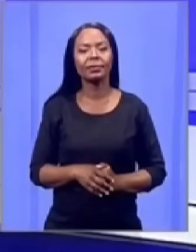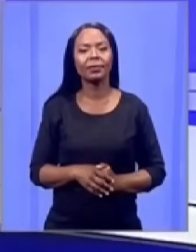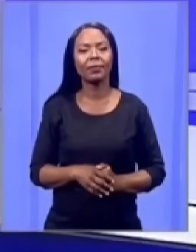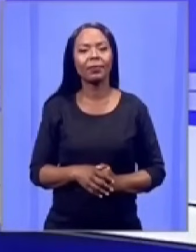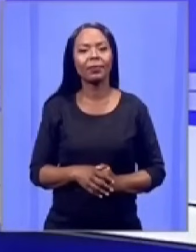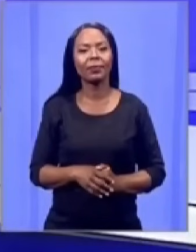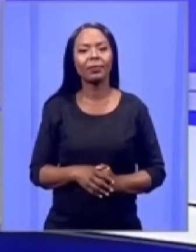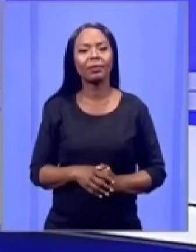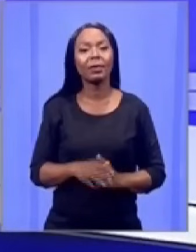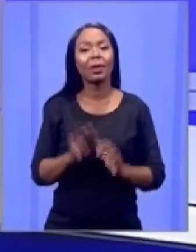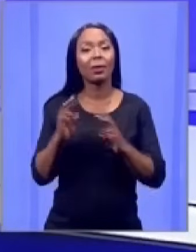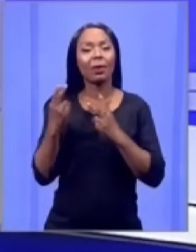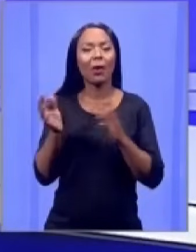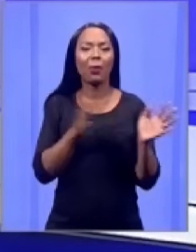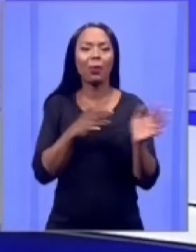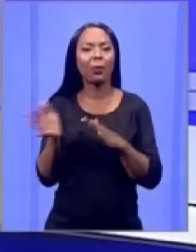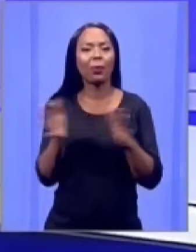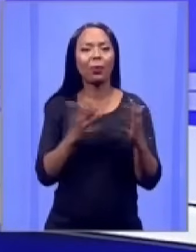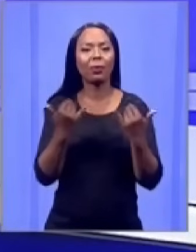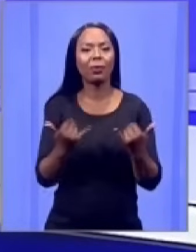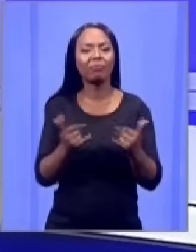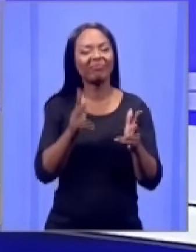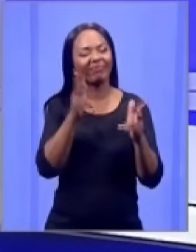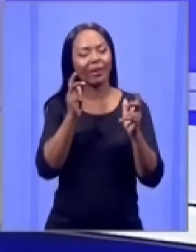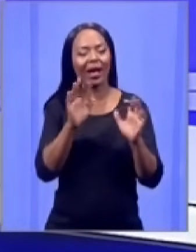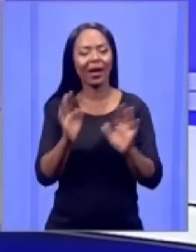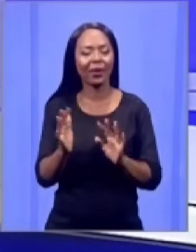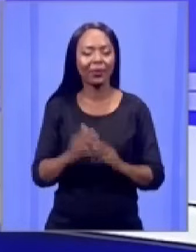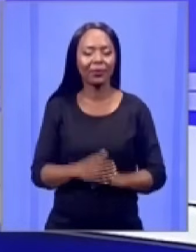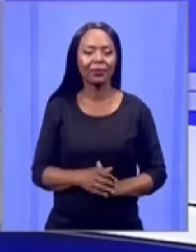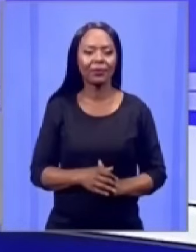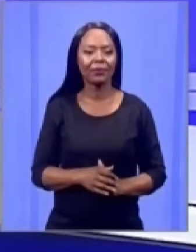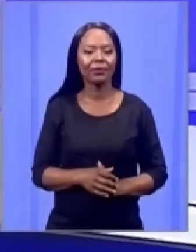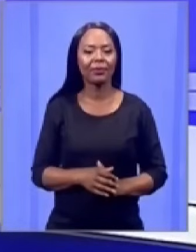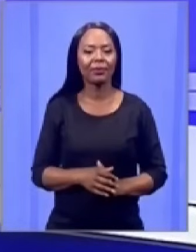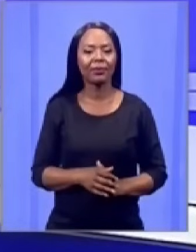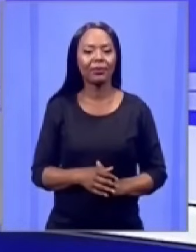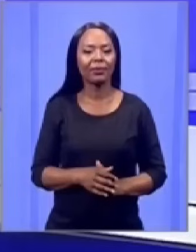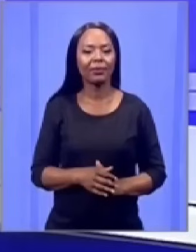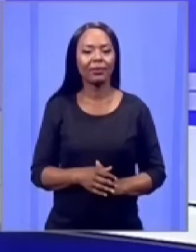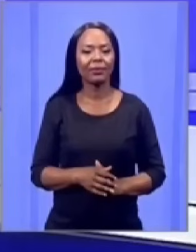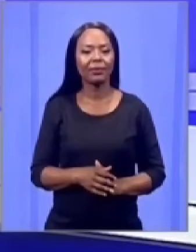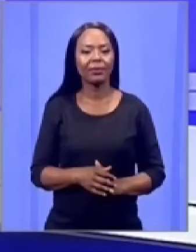Namane sehla ya latela ka bolipi mme ha re mamela hore na maemo a lehodimo ba le jwang hosane.